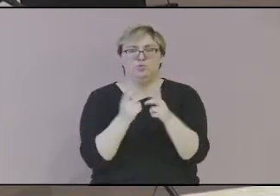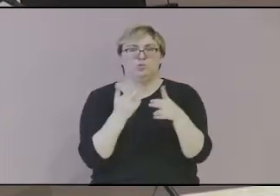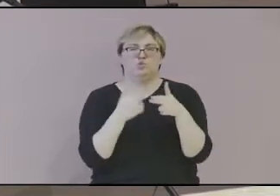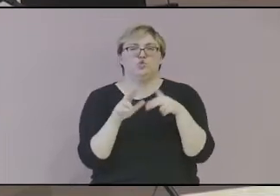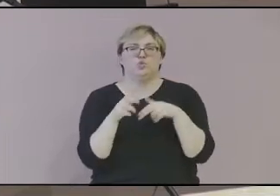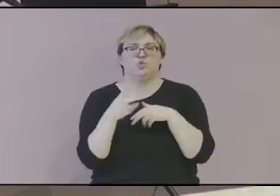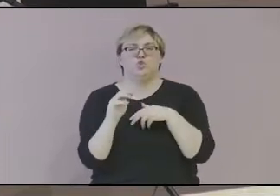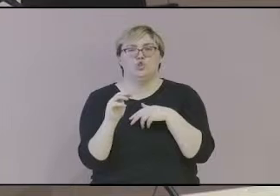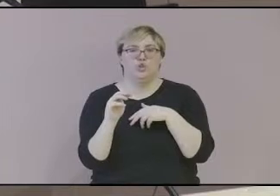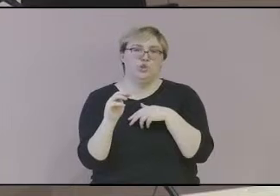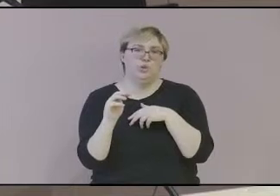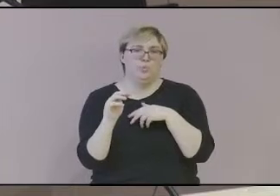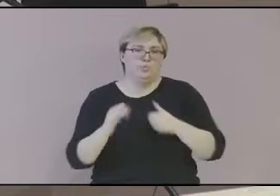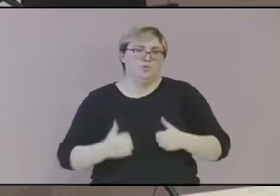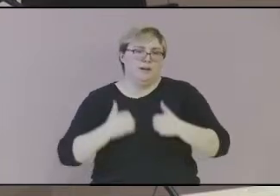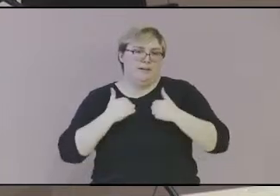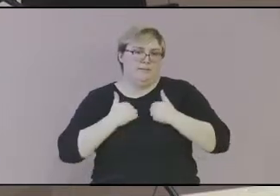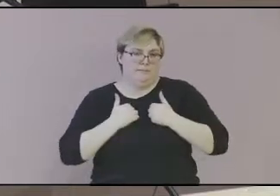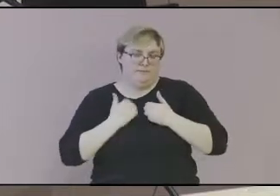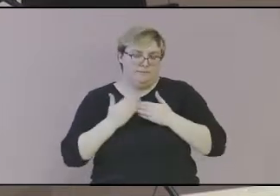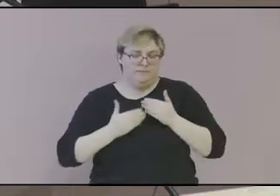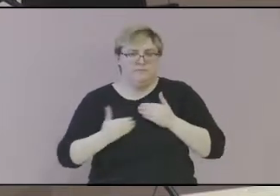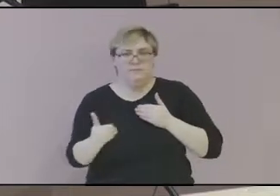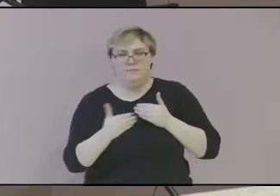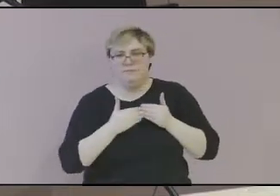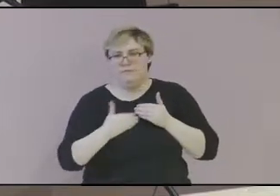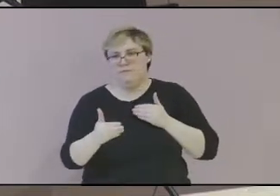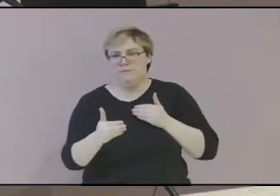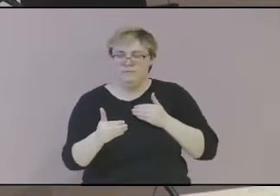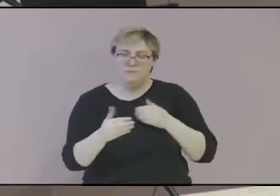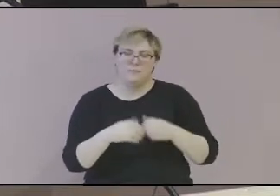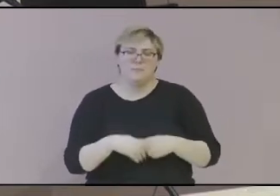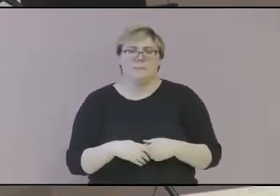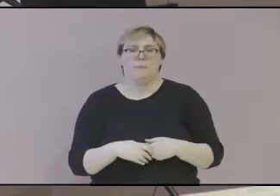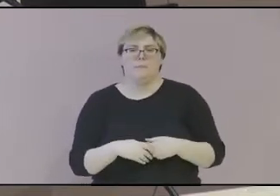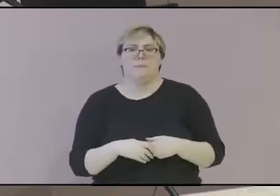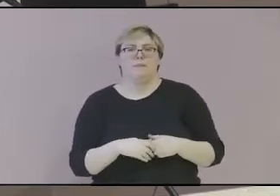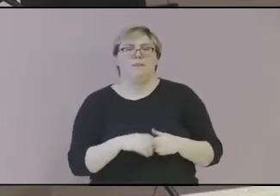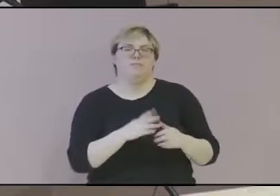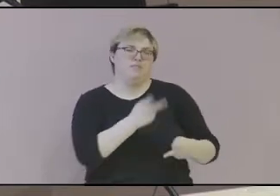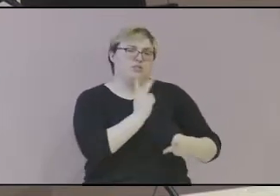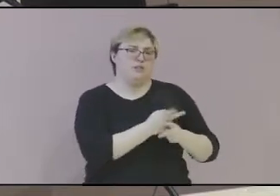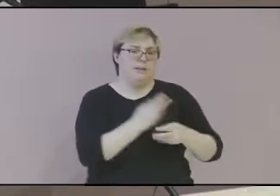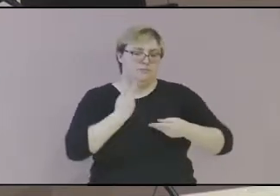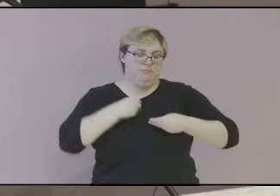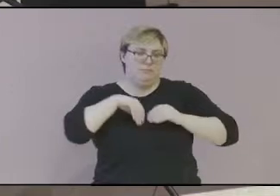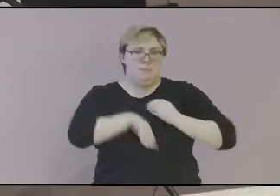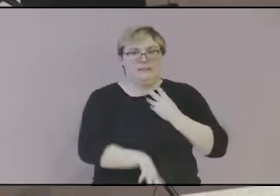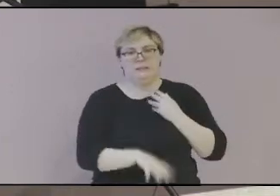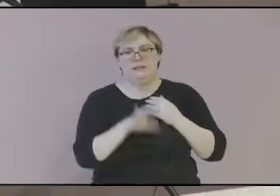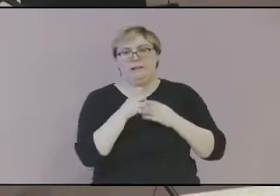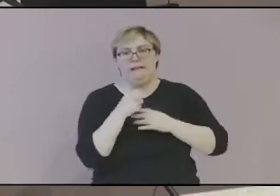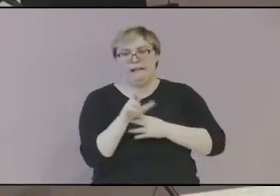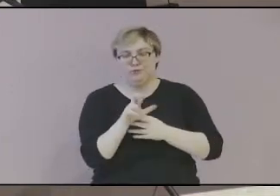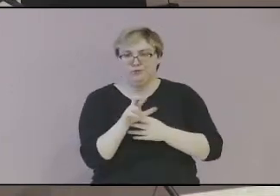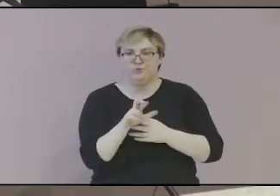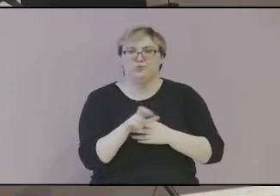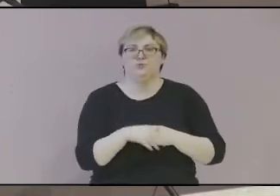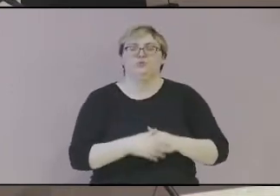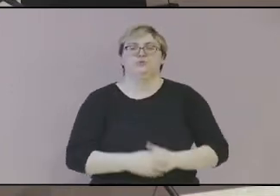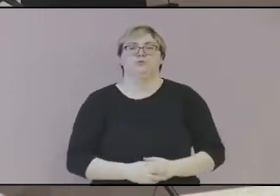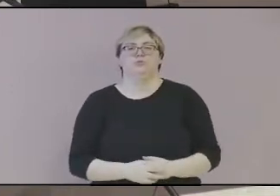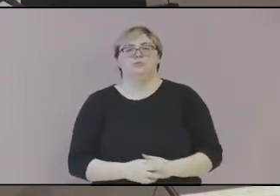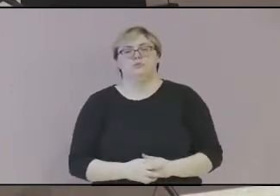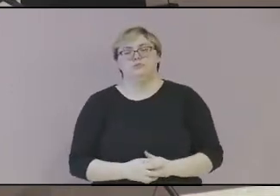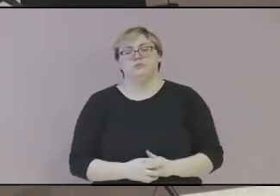rid of a lot of the descriptive phenomena like dialysis use and metastatic cancer. So in 2020,